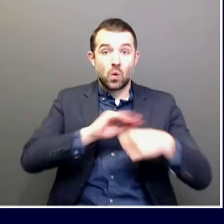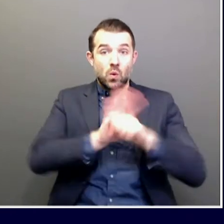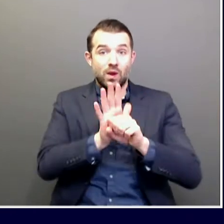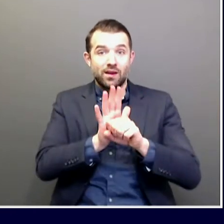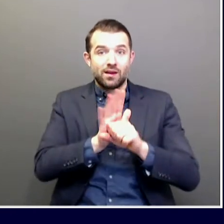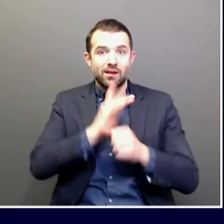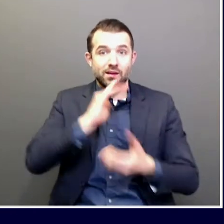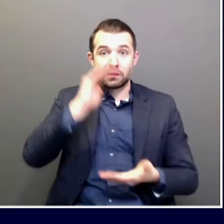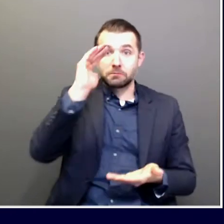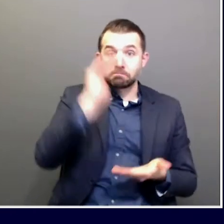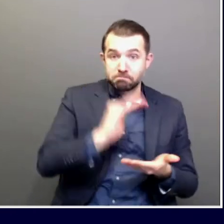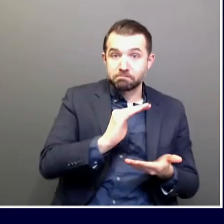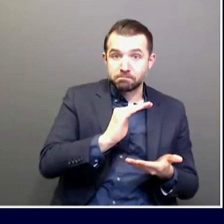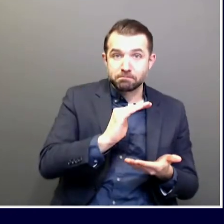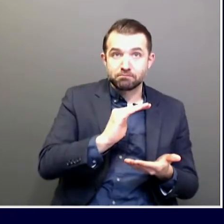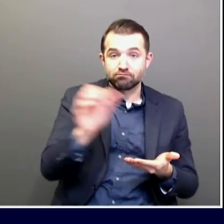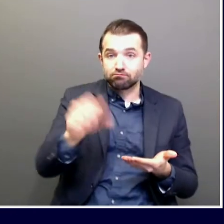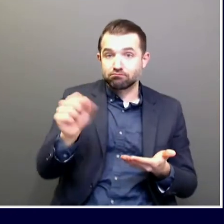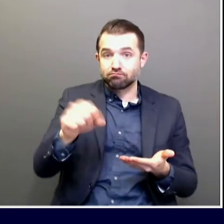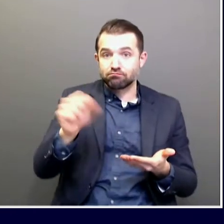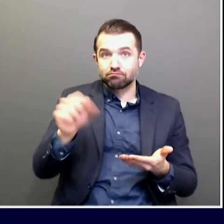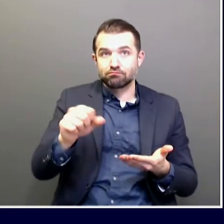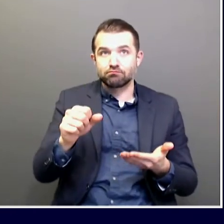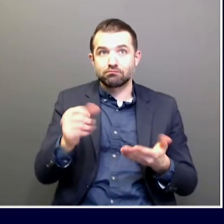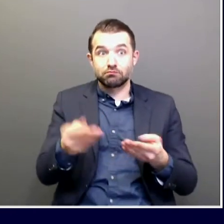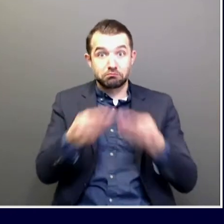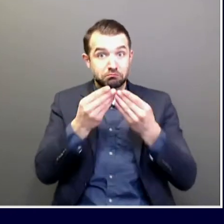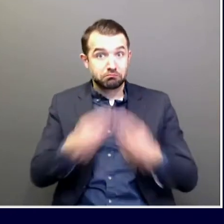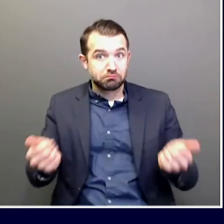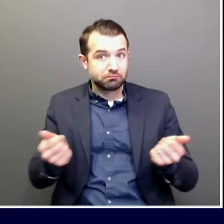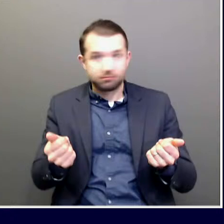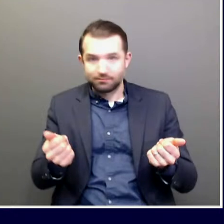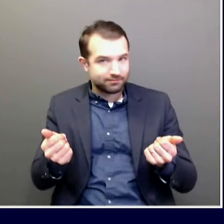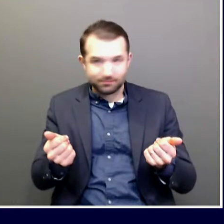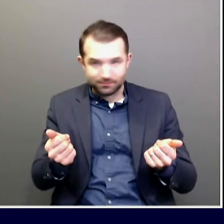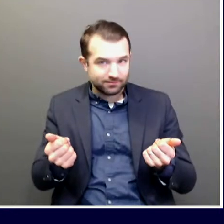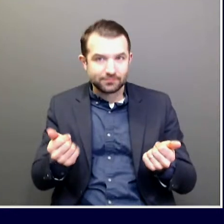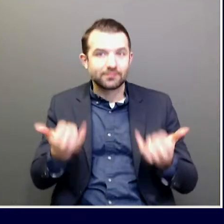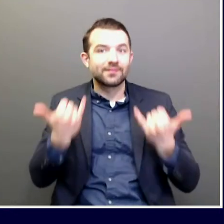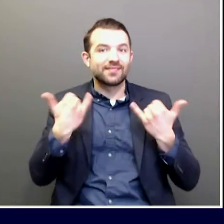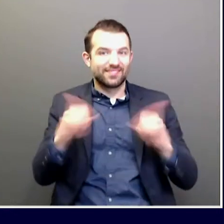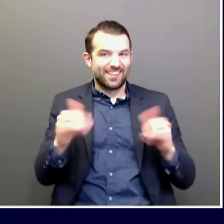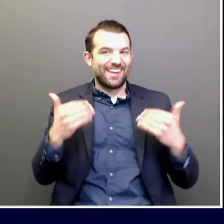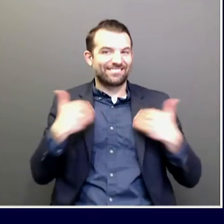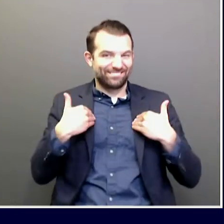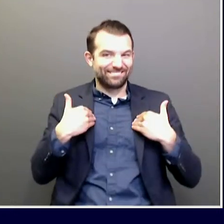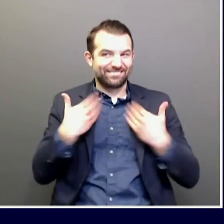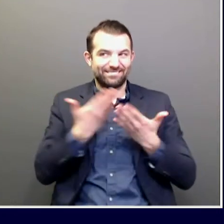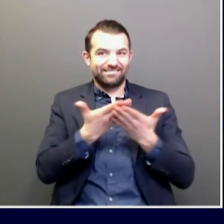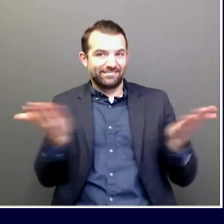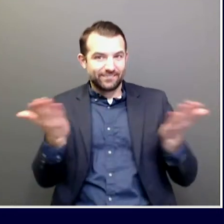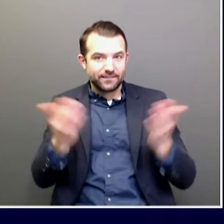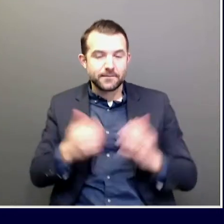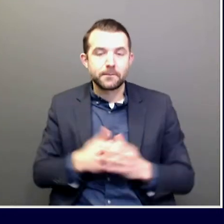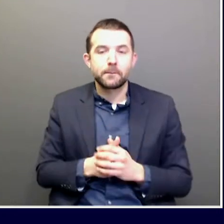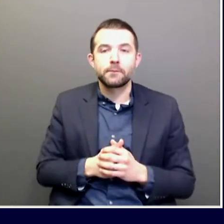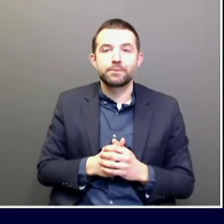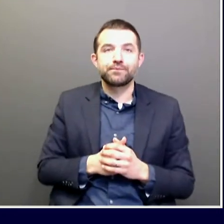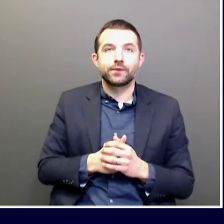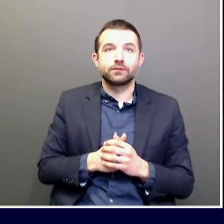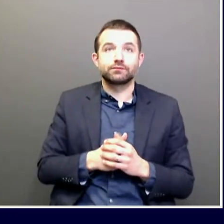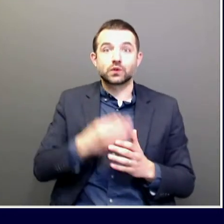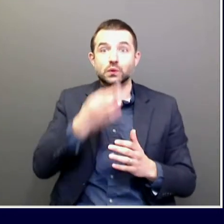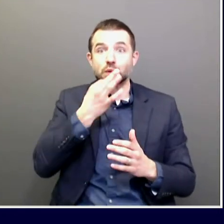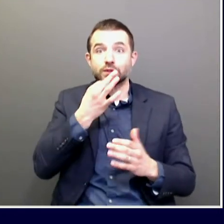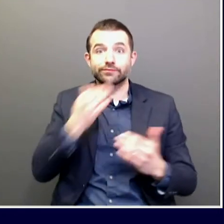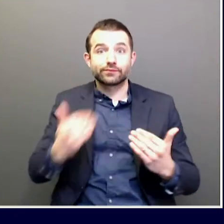to understand what's going on. We're going through that and continuing that process as it relates to other mitigation measures. And one